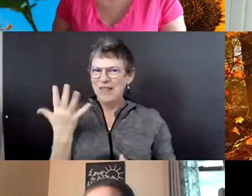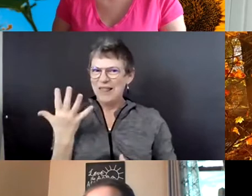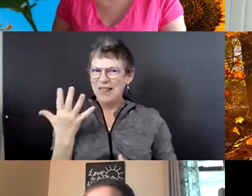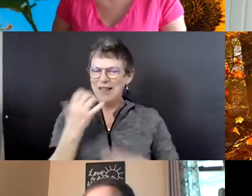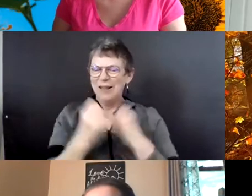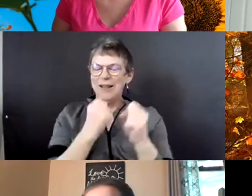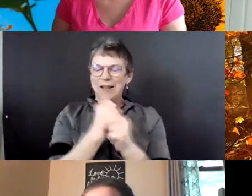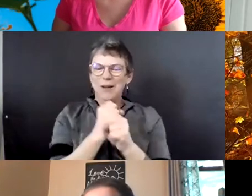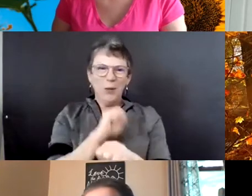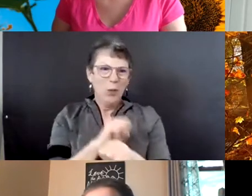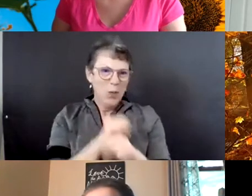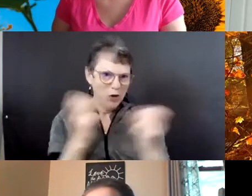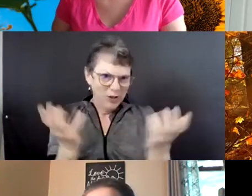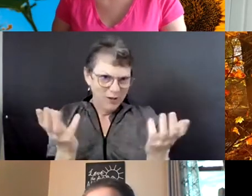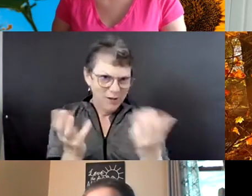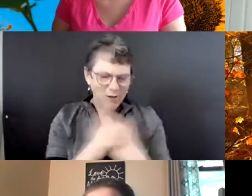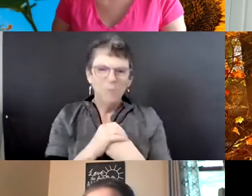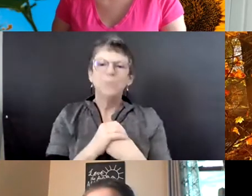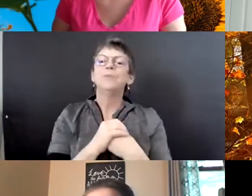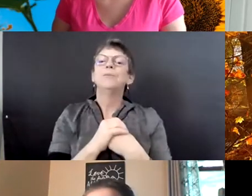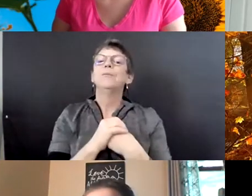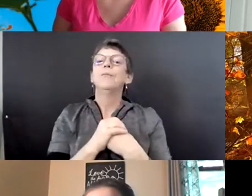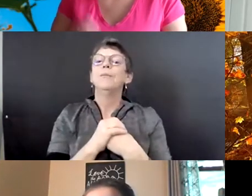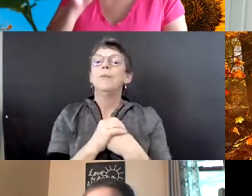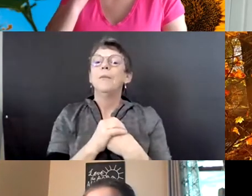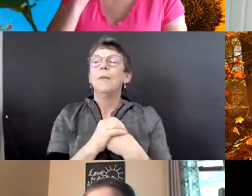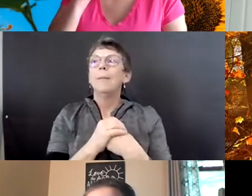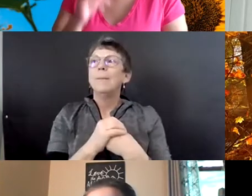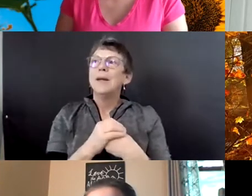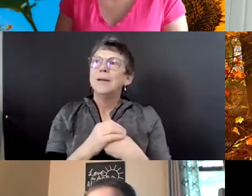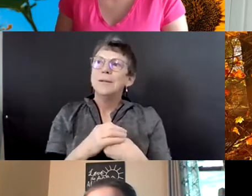The most important thing, and it continues